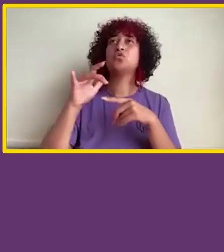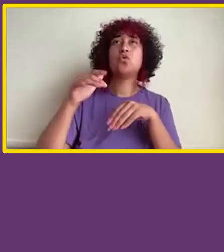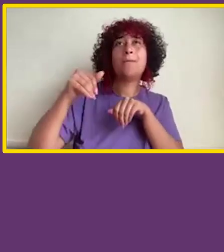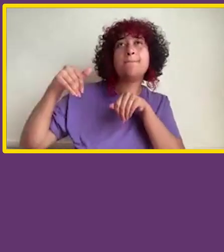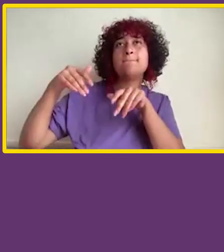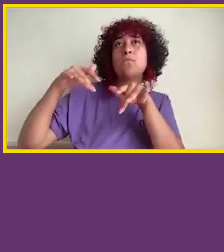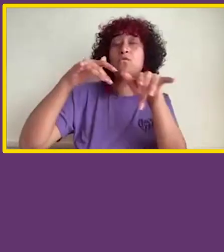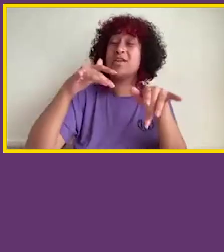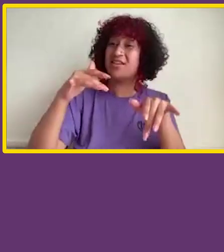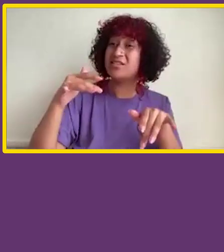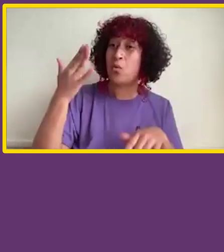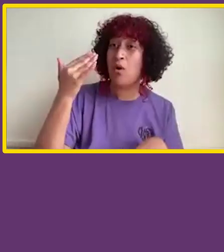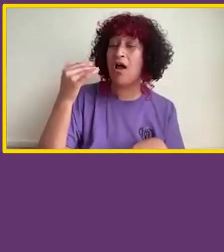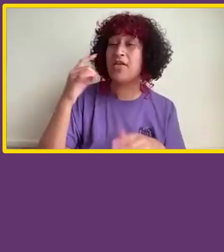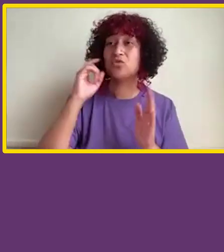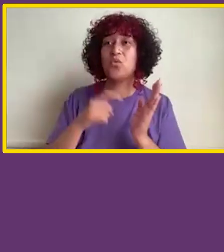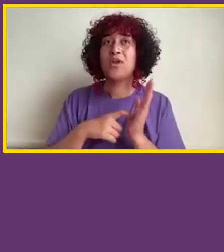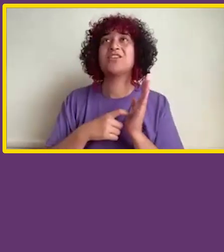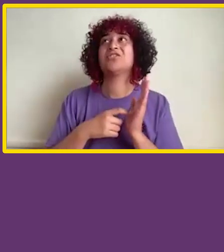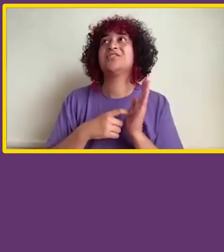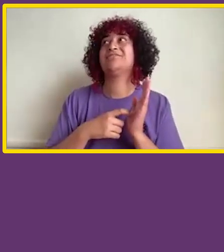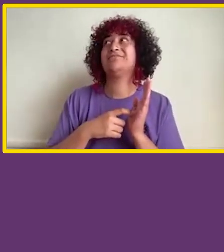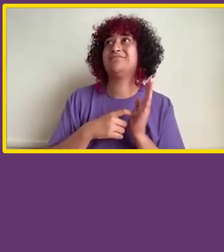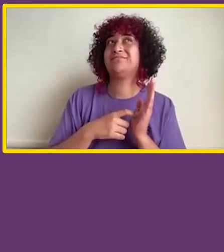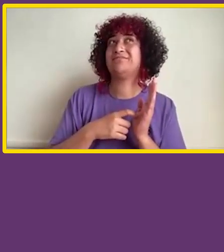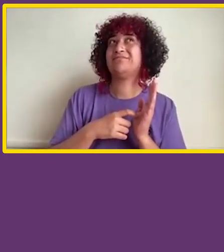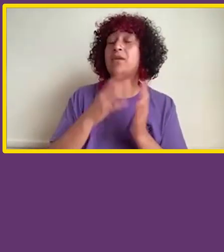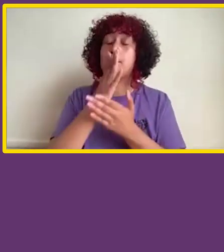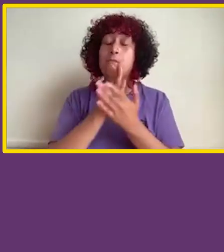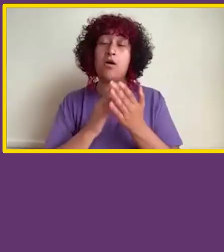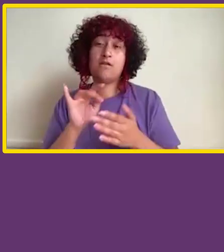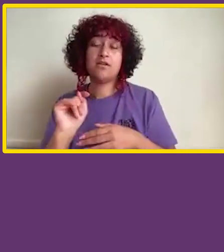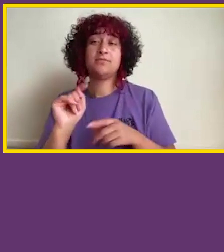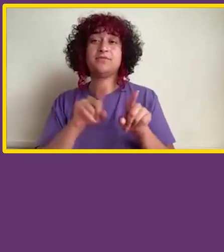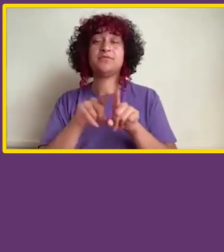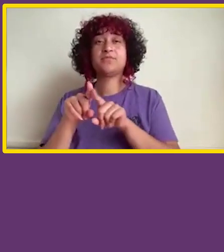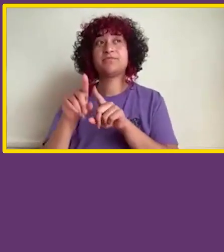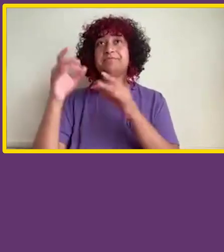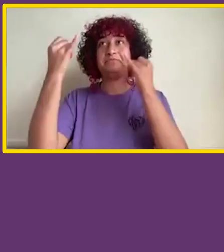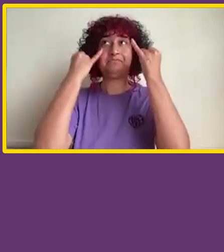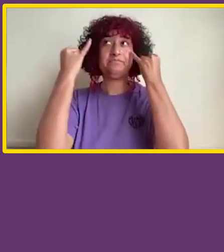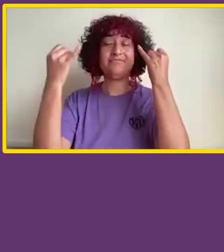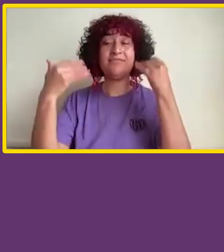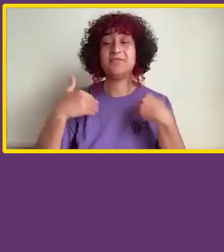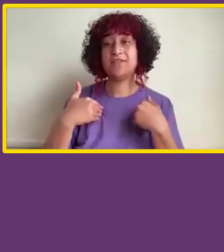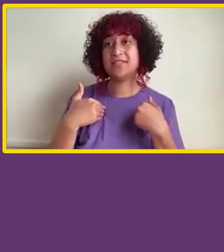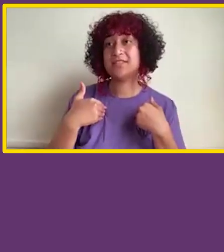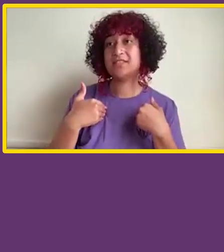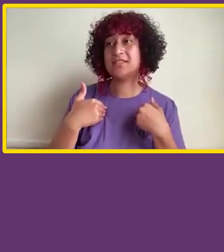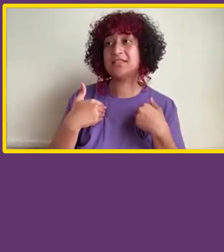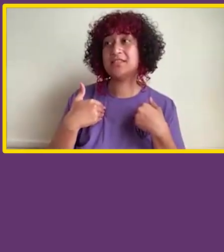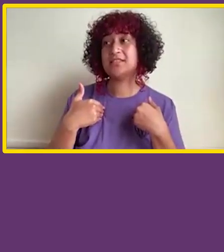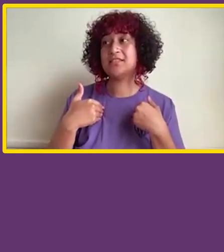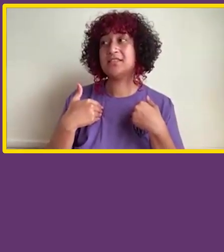recognition that there is something, and I think part of it also is going back to that idea of having, it's a survival